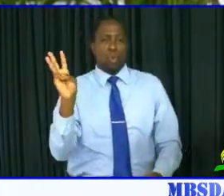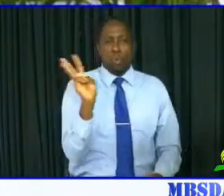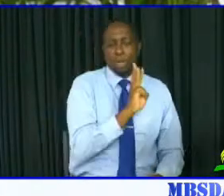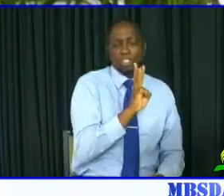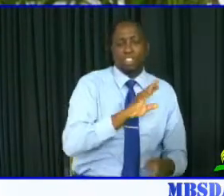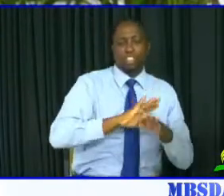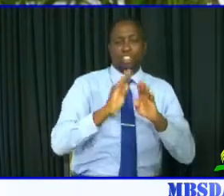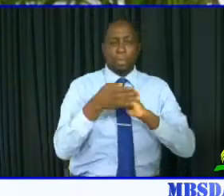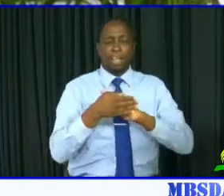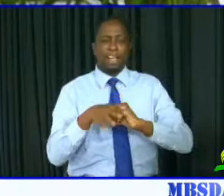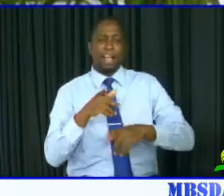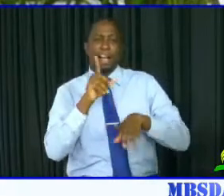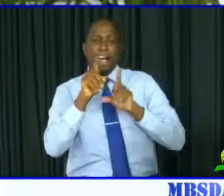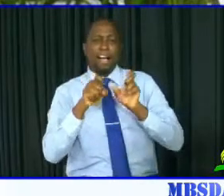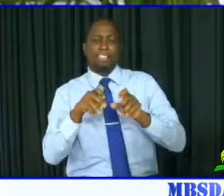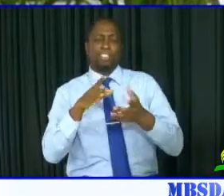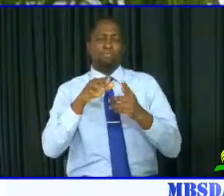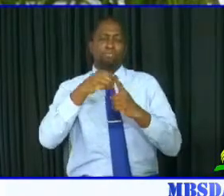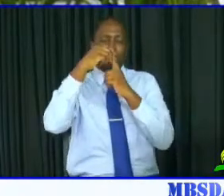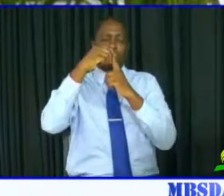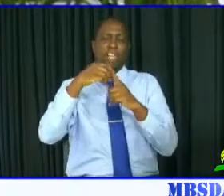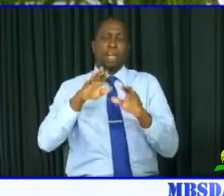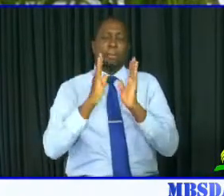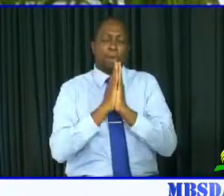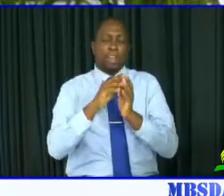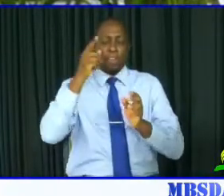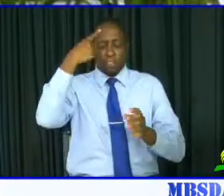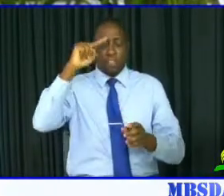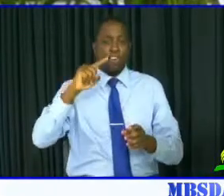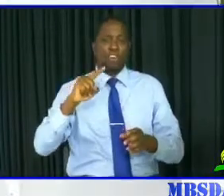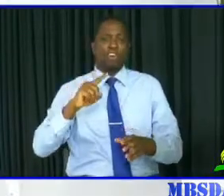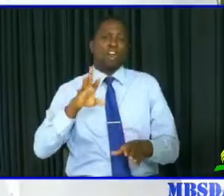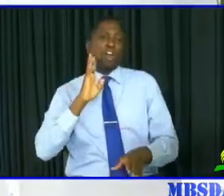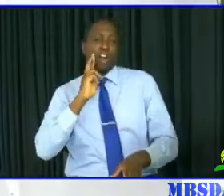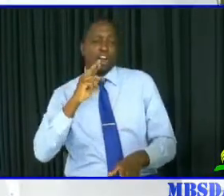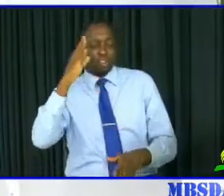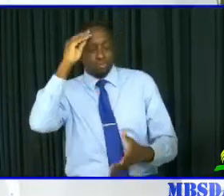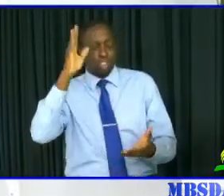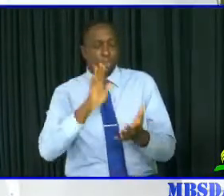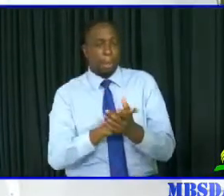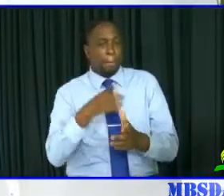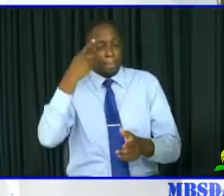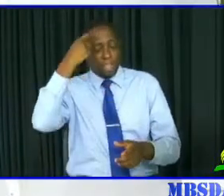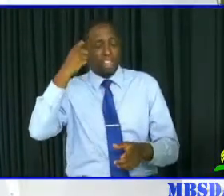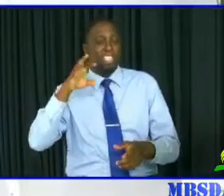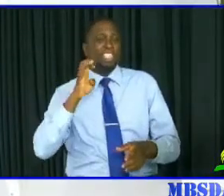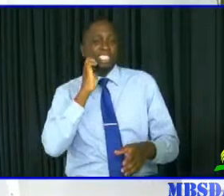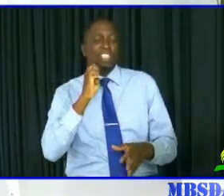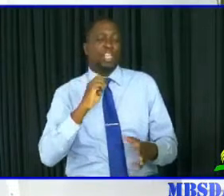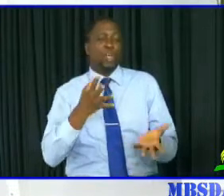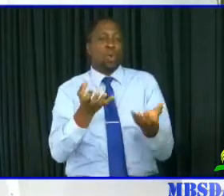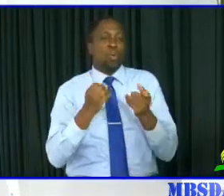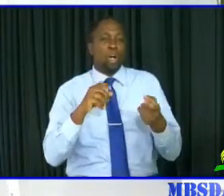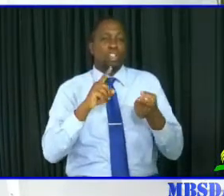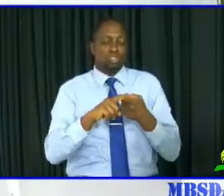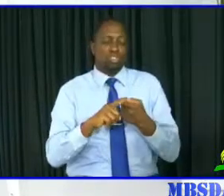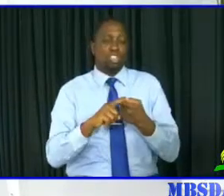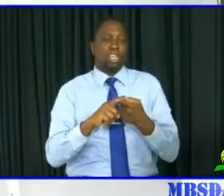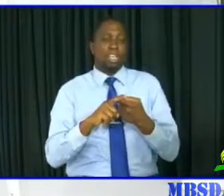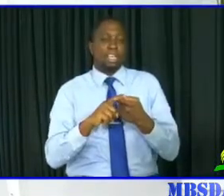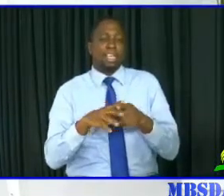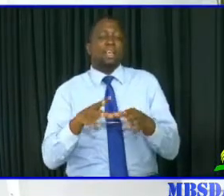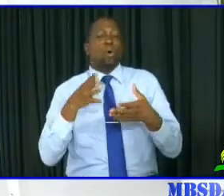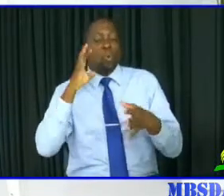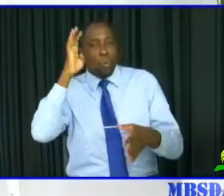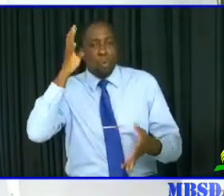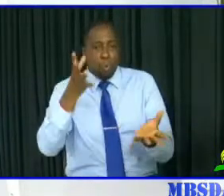her husband before you because she wants him to come home. She wants him to leave the pleasures of the world